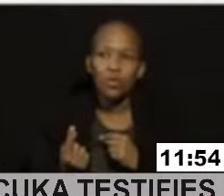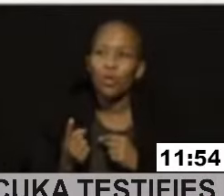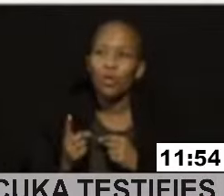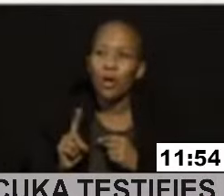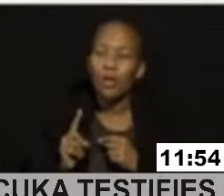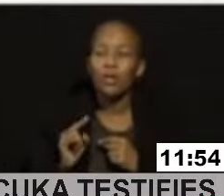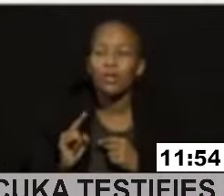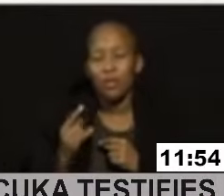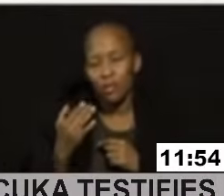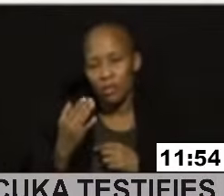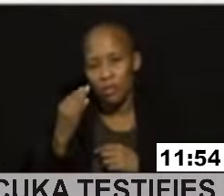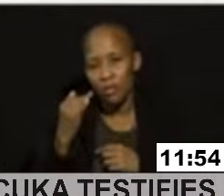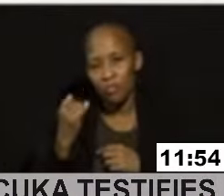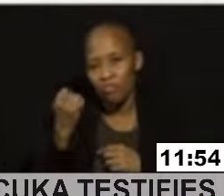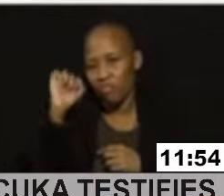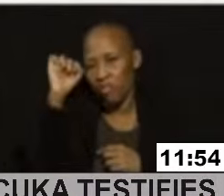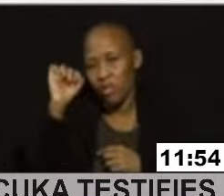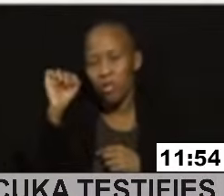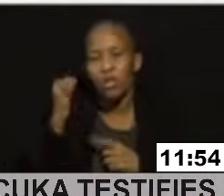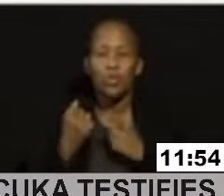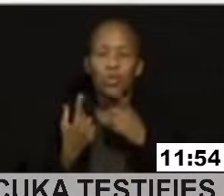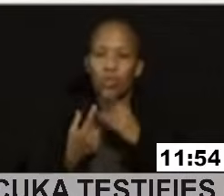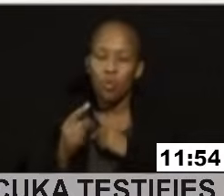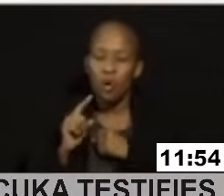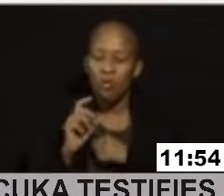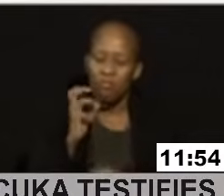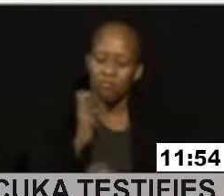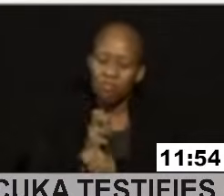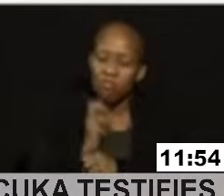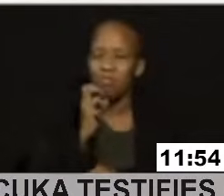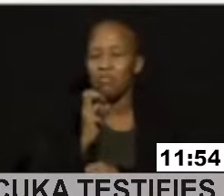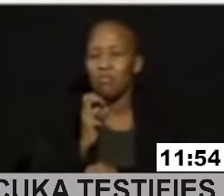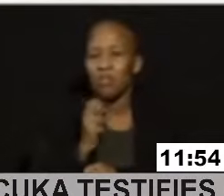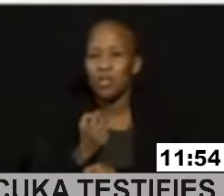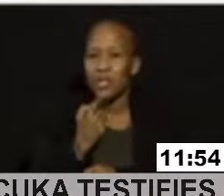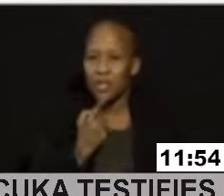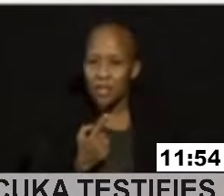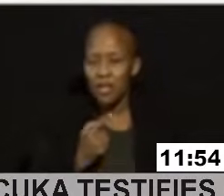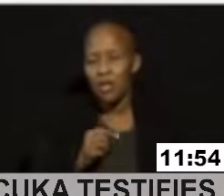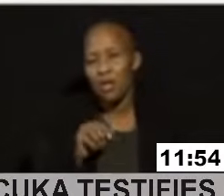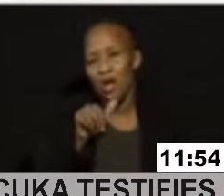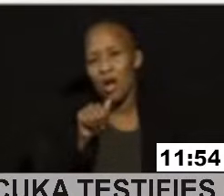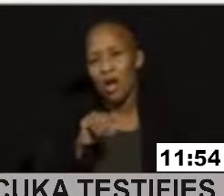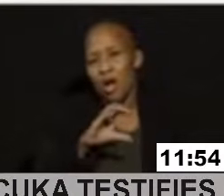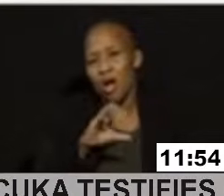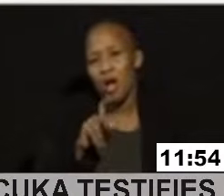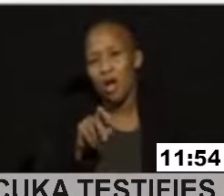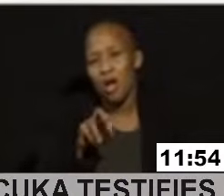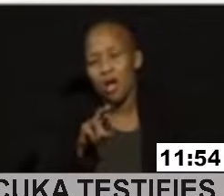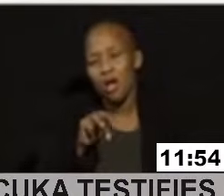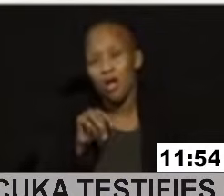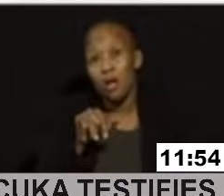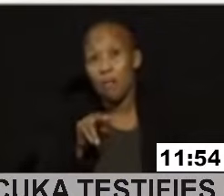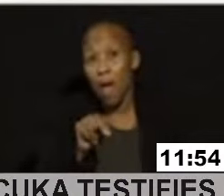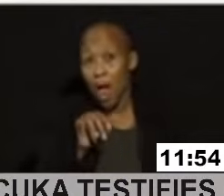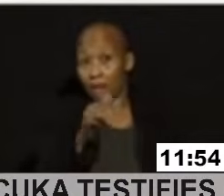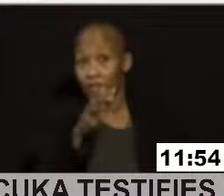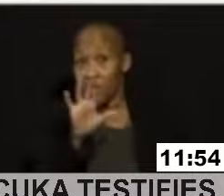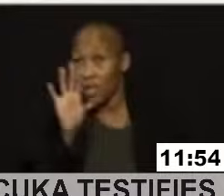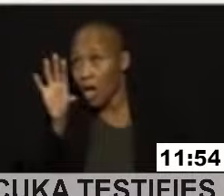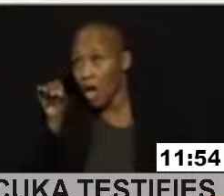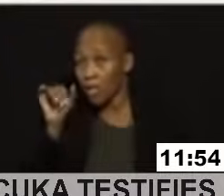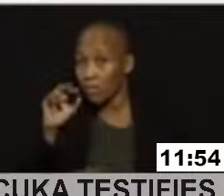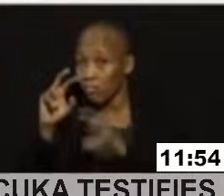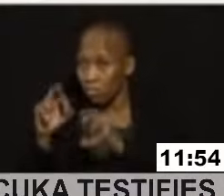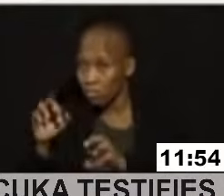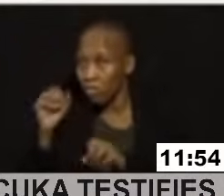to give Anton, Mr. Ackerman, the investigators that he was requesting, and use